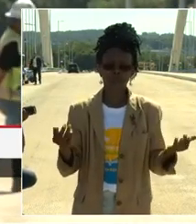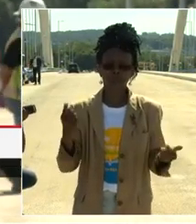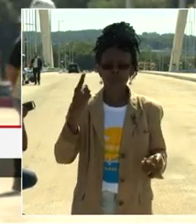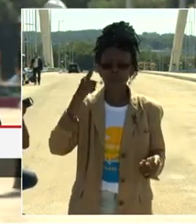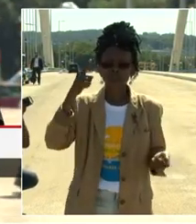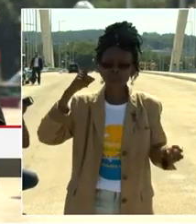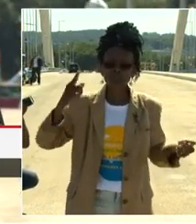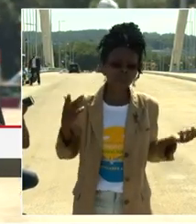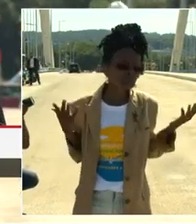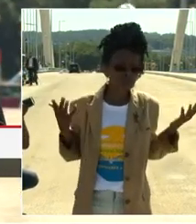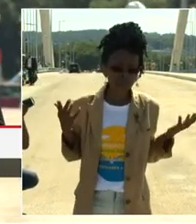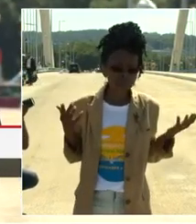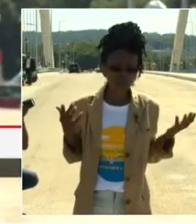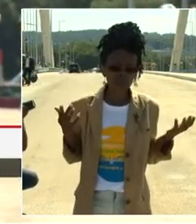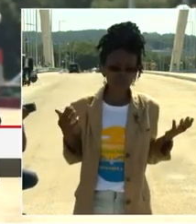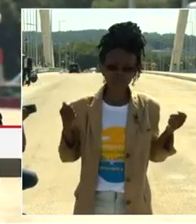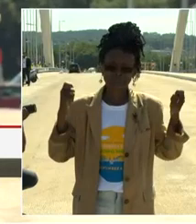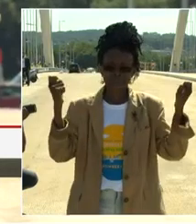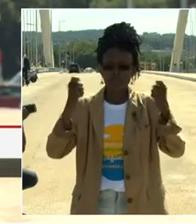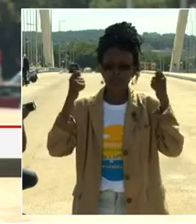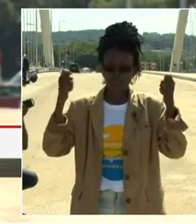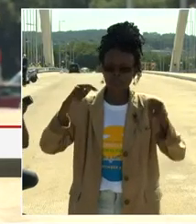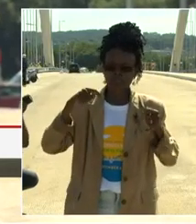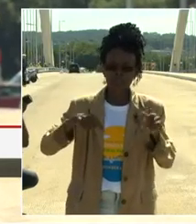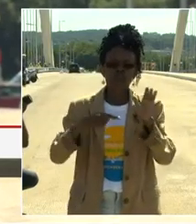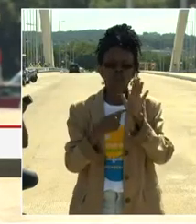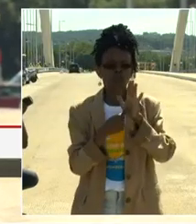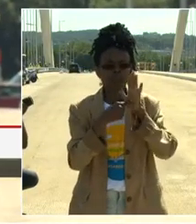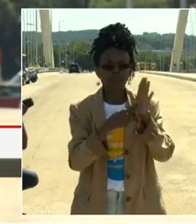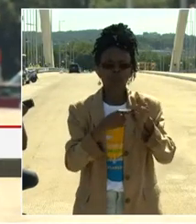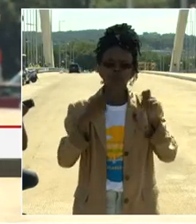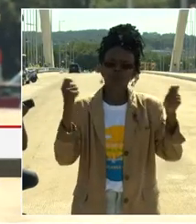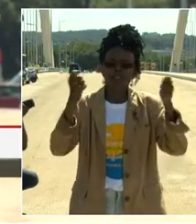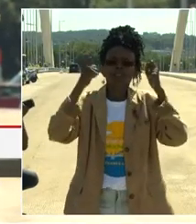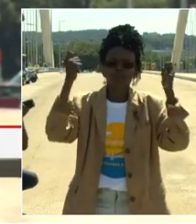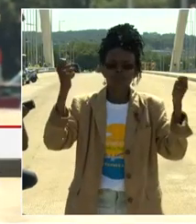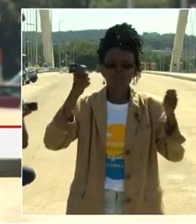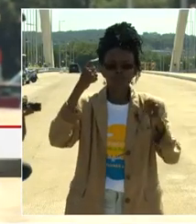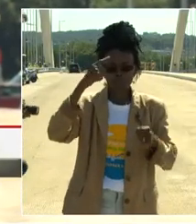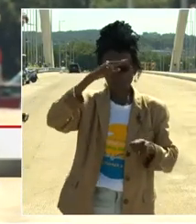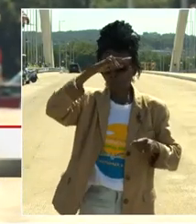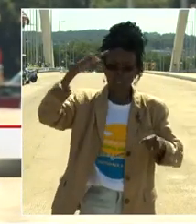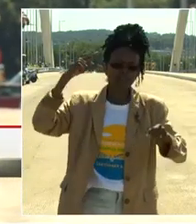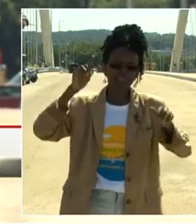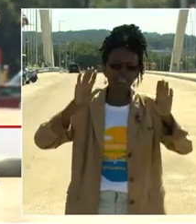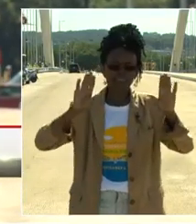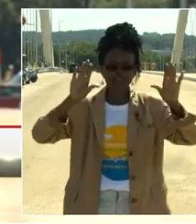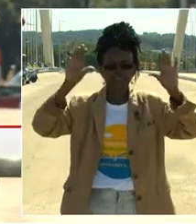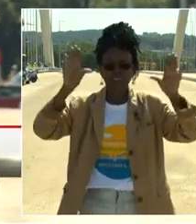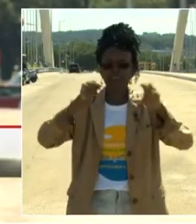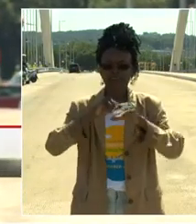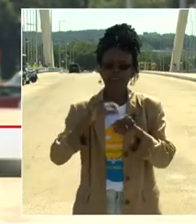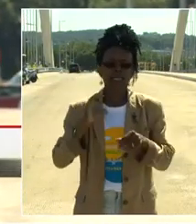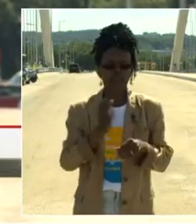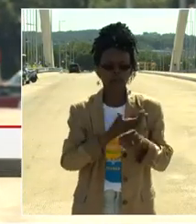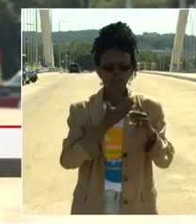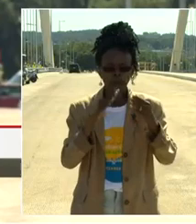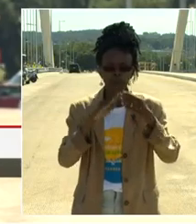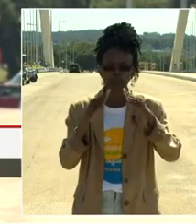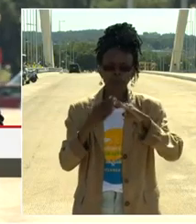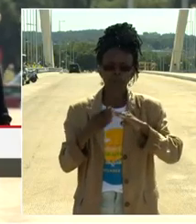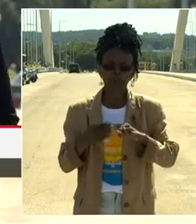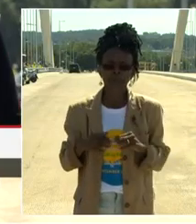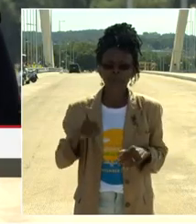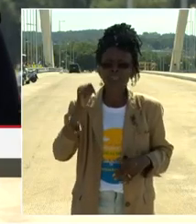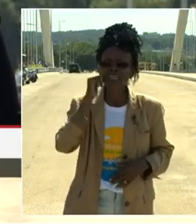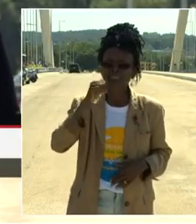a representation and a celebration of Black excellence in our city. Every day, we